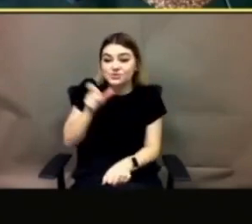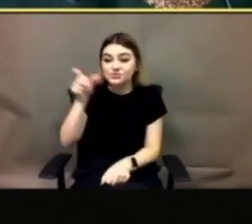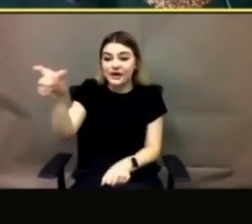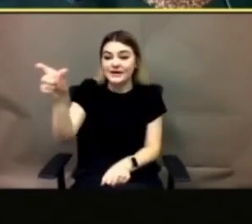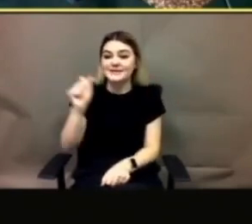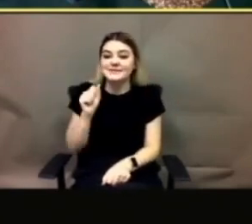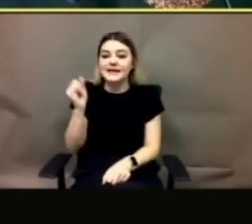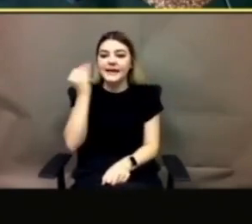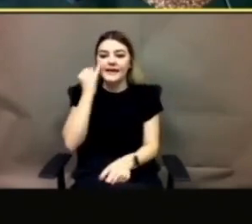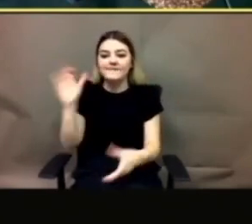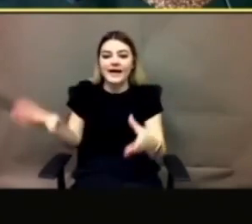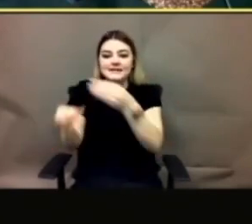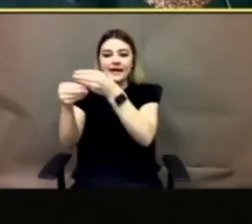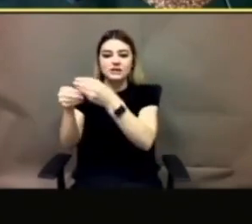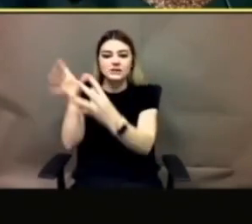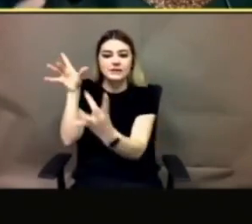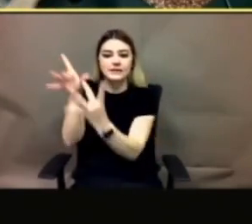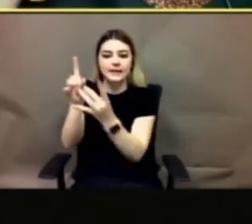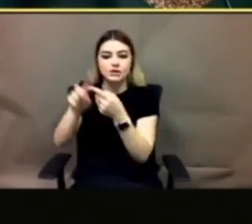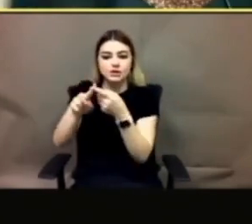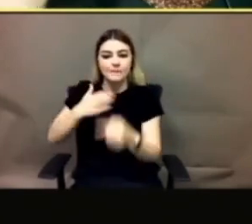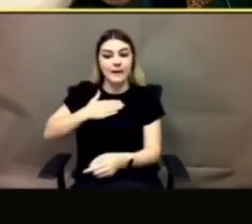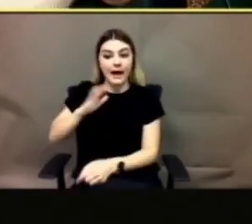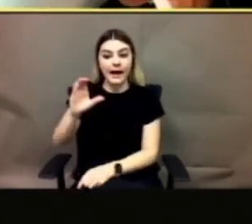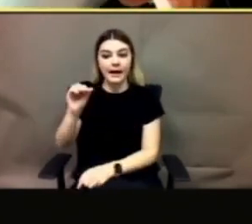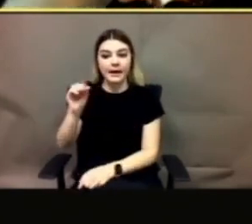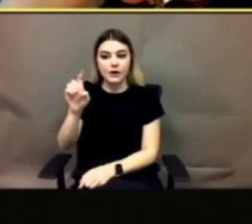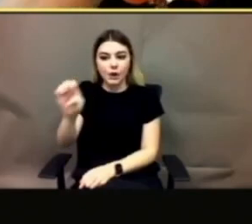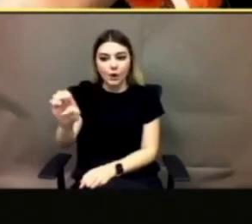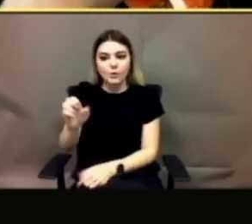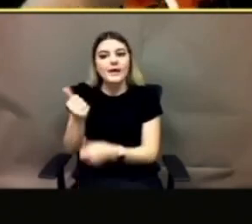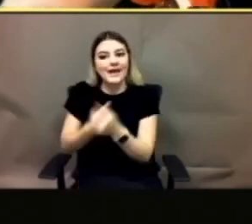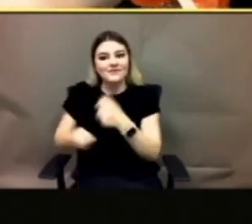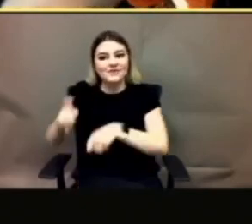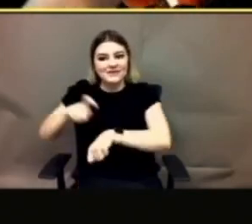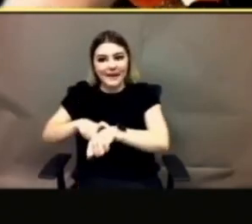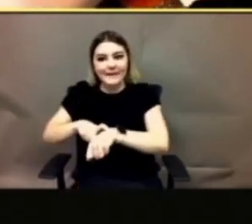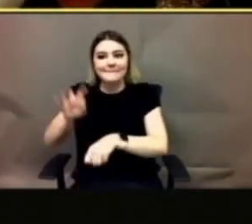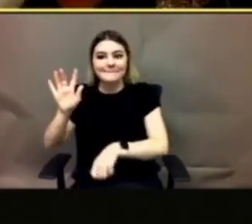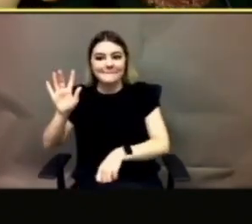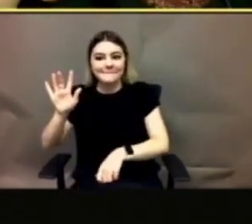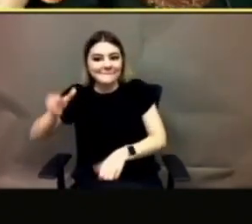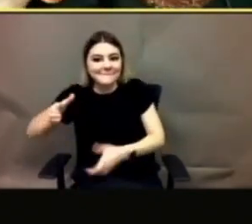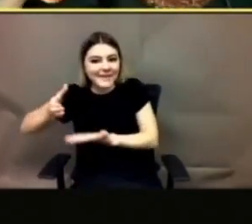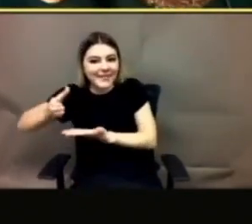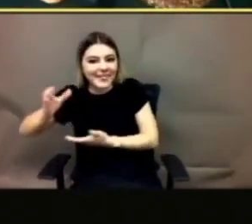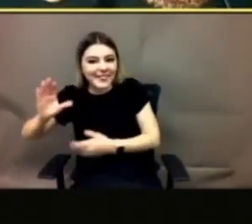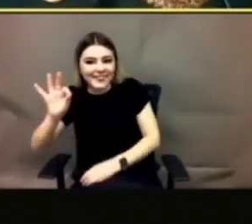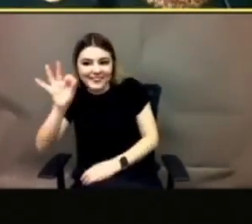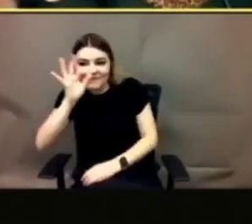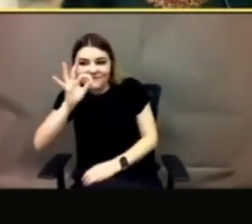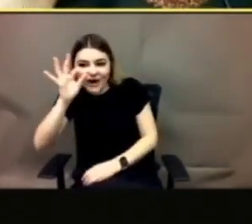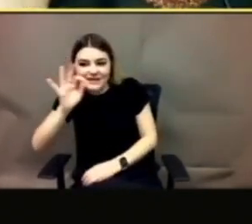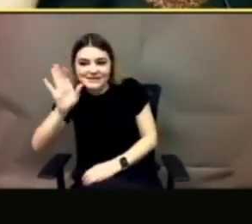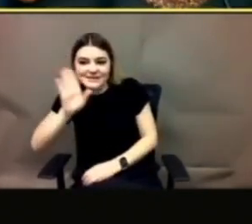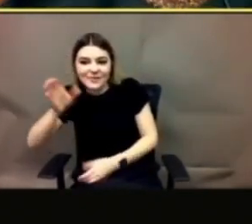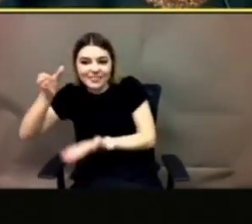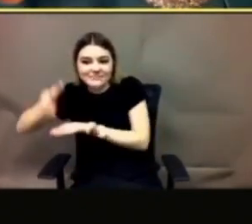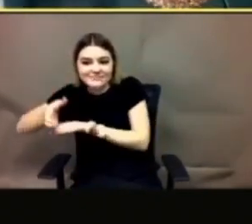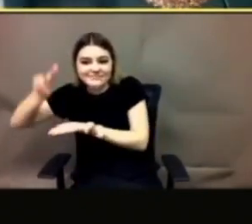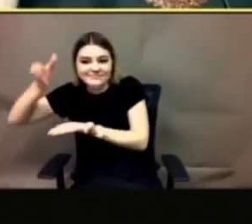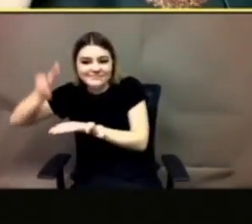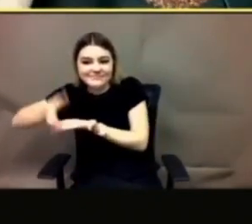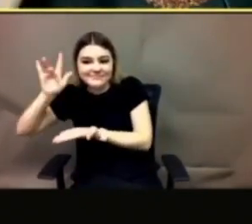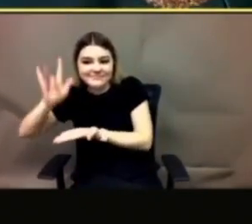here, now each time I press the arrow or bounce the fox, it plays the sound. So I already have